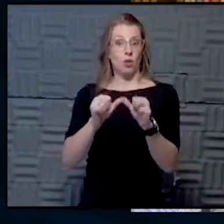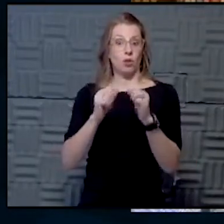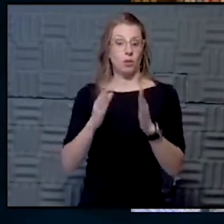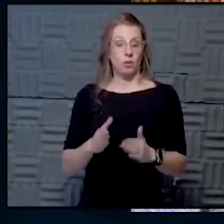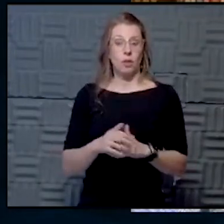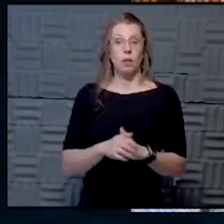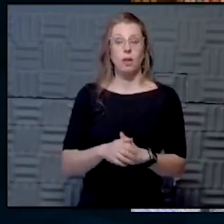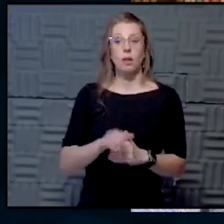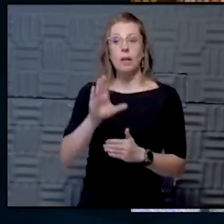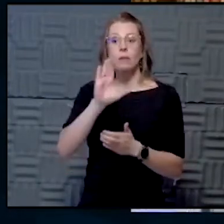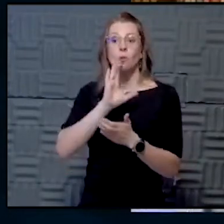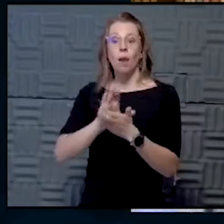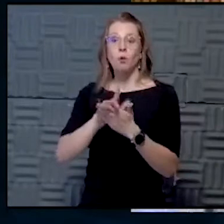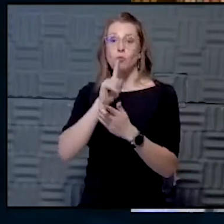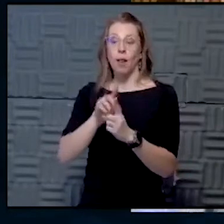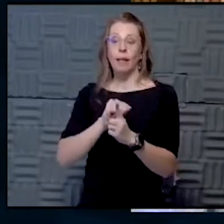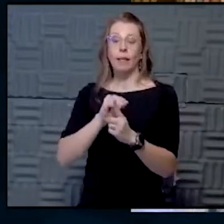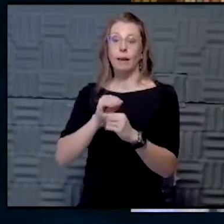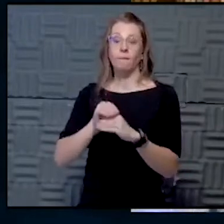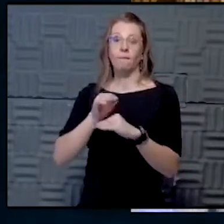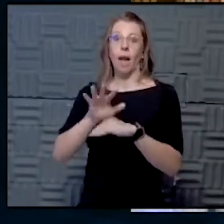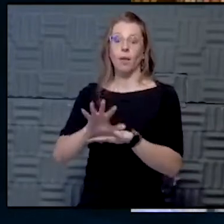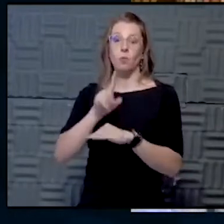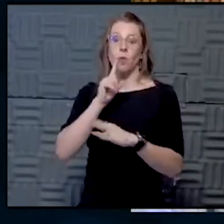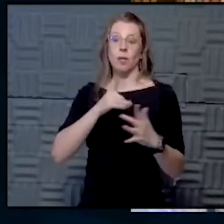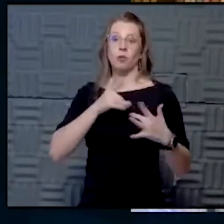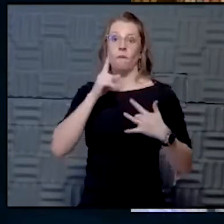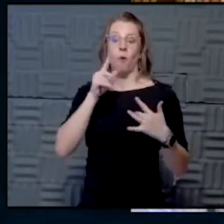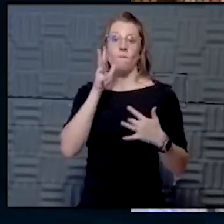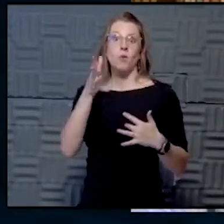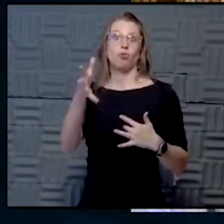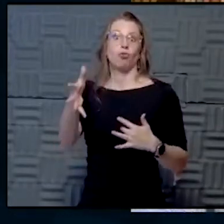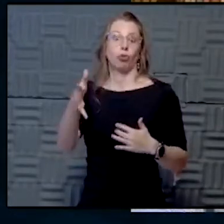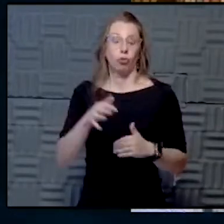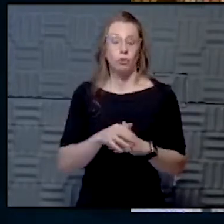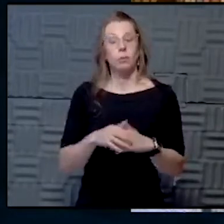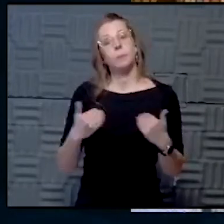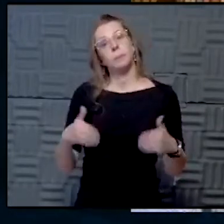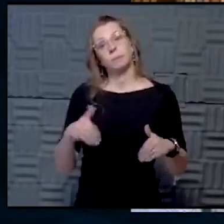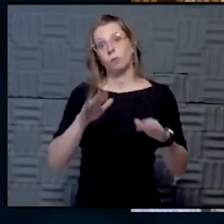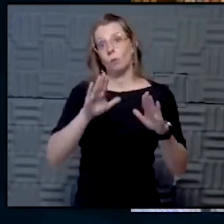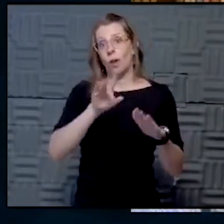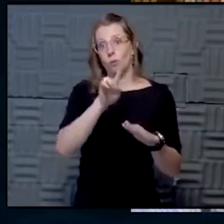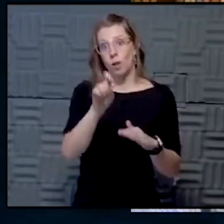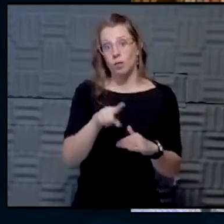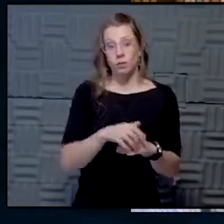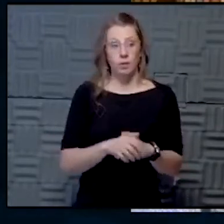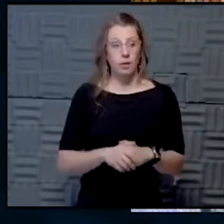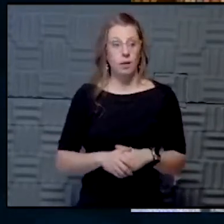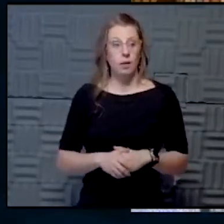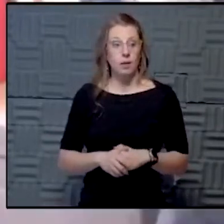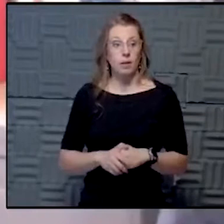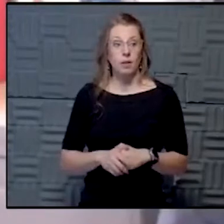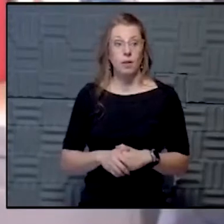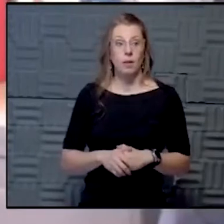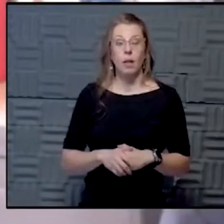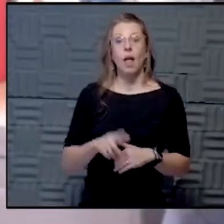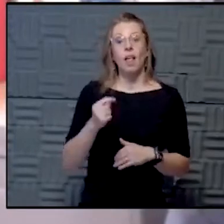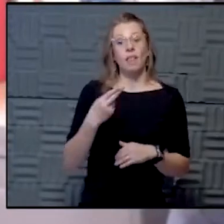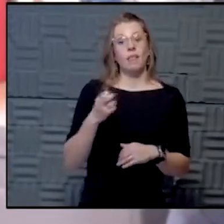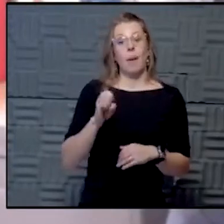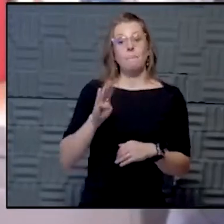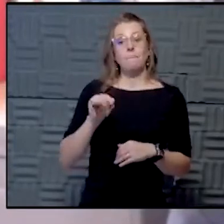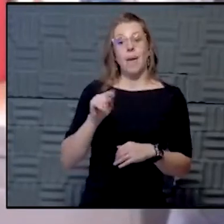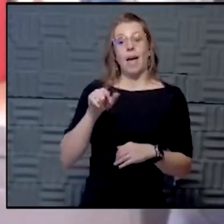she has been really affected and is really concerned for the future. Great question. Yeah, at the Battle Within, we